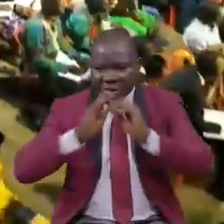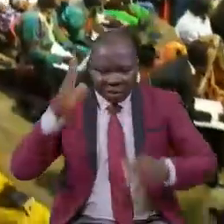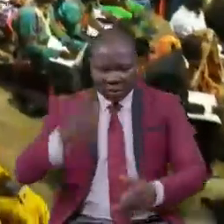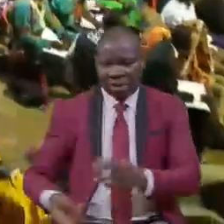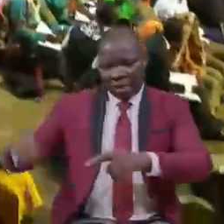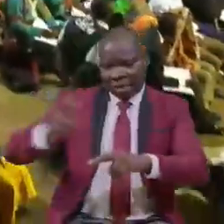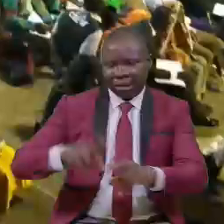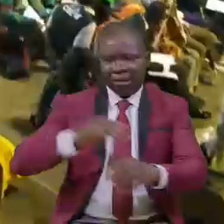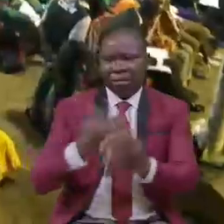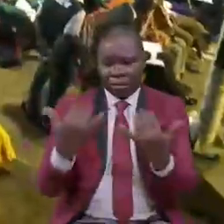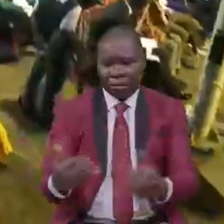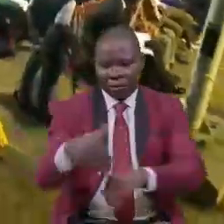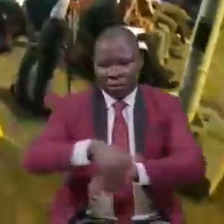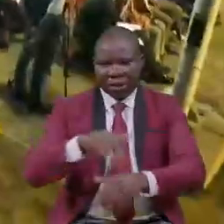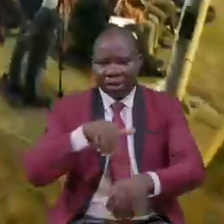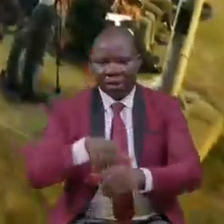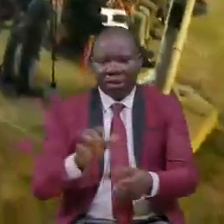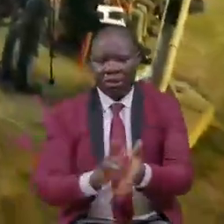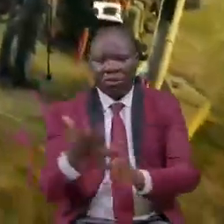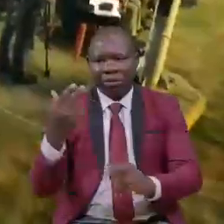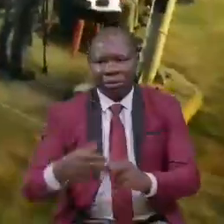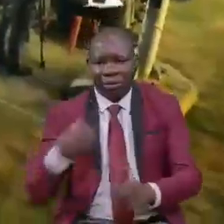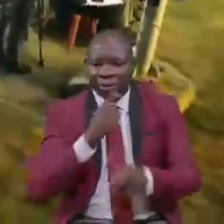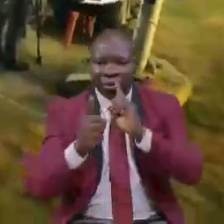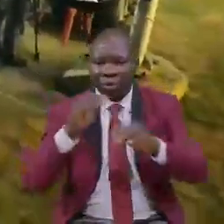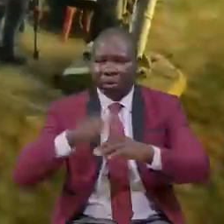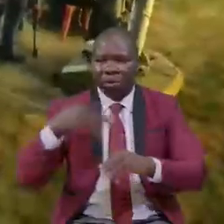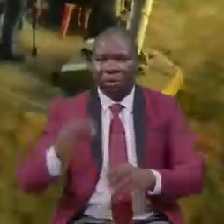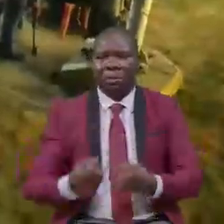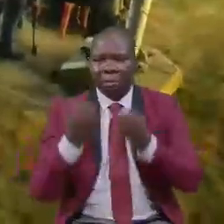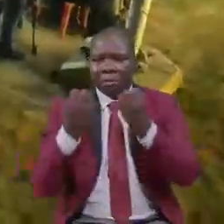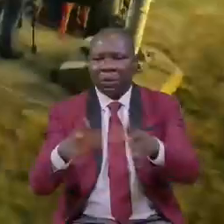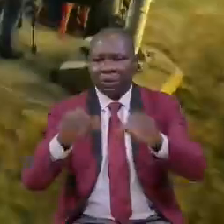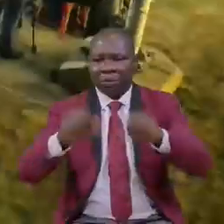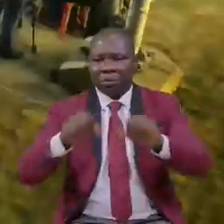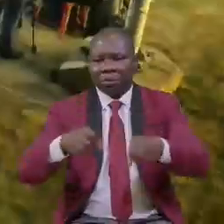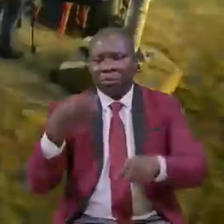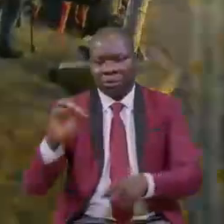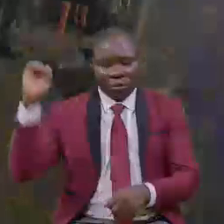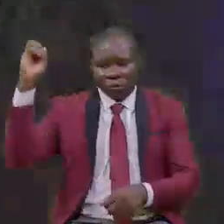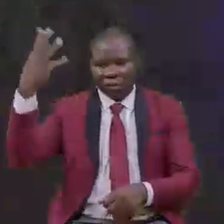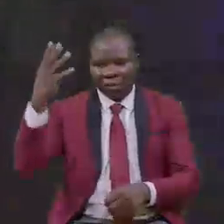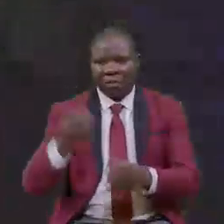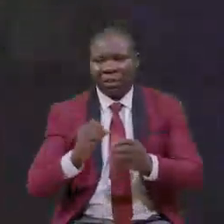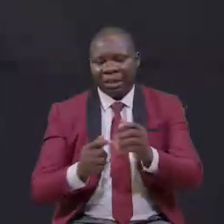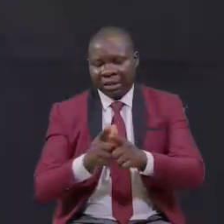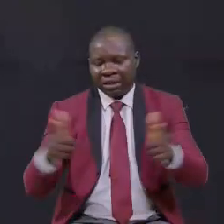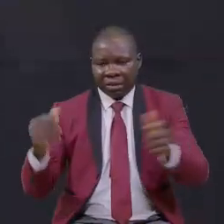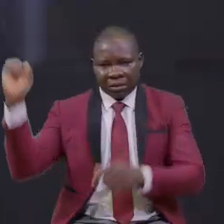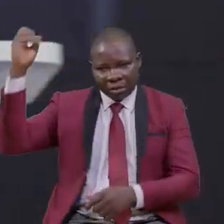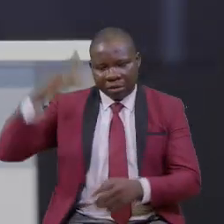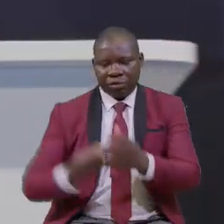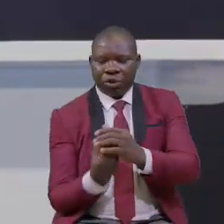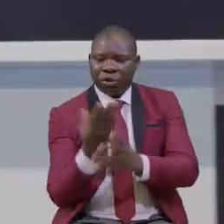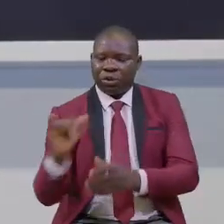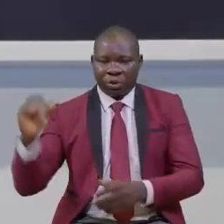on the manifold possibilities of grace. Great grace, growing grace. Look at number one. Number